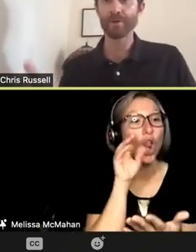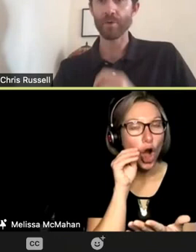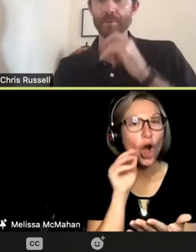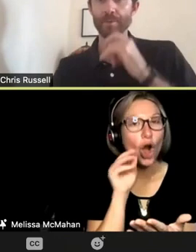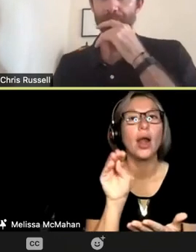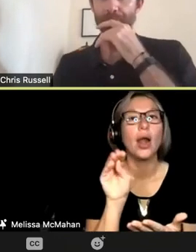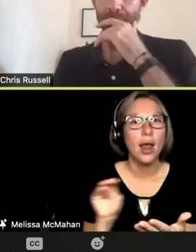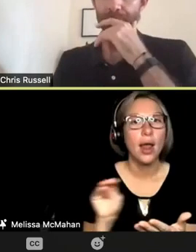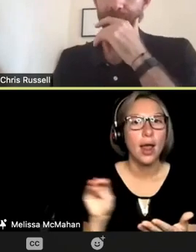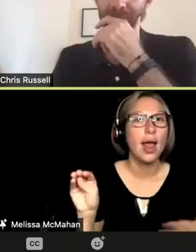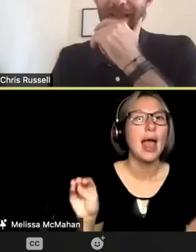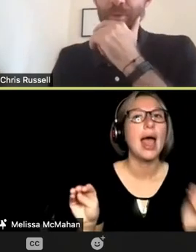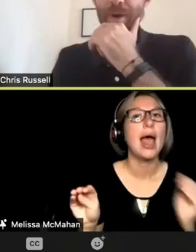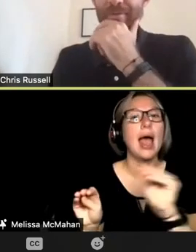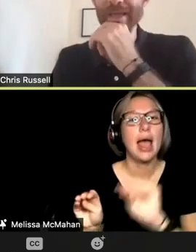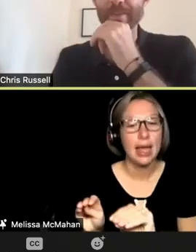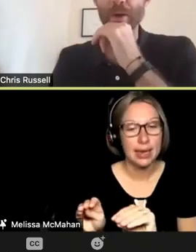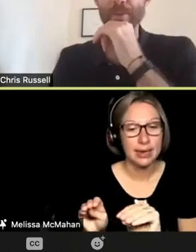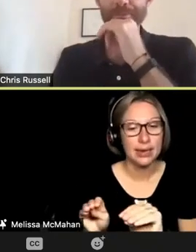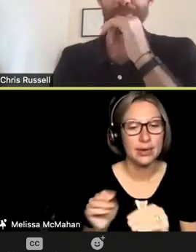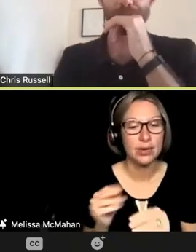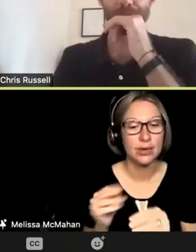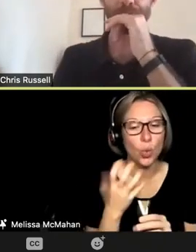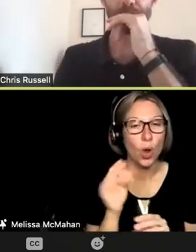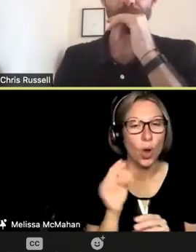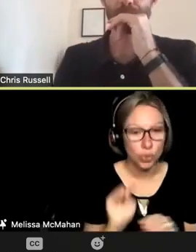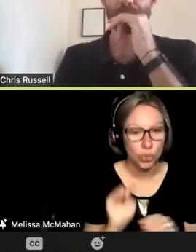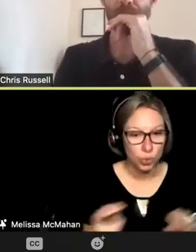one or another few. Yeah, you want to fade them out.